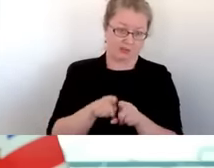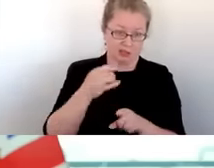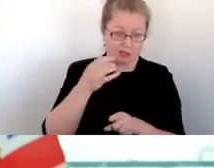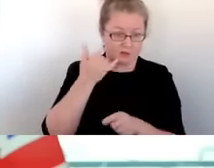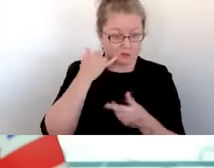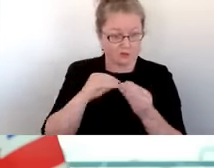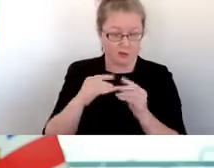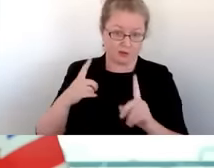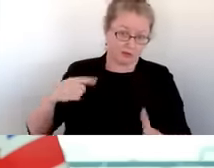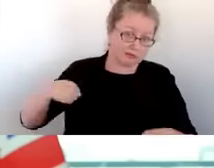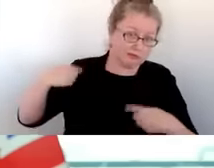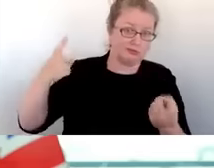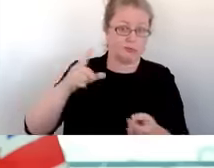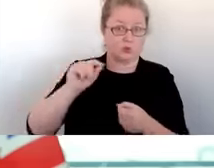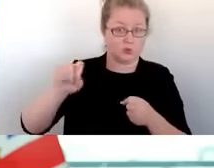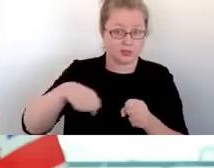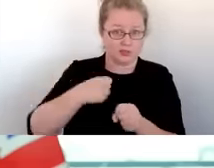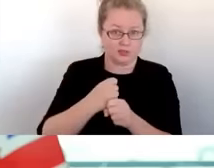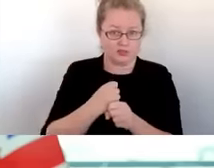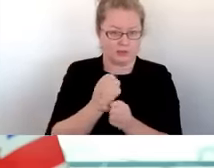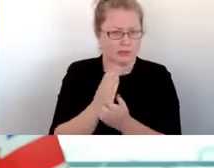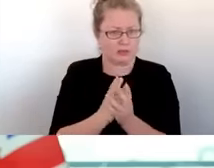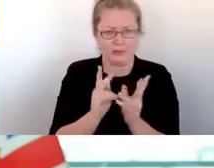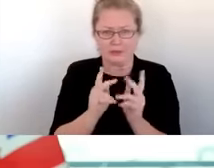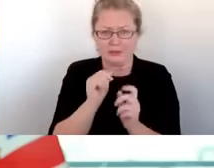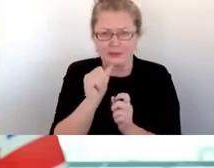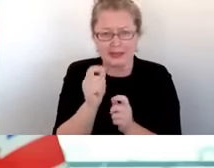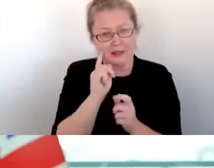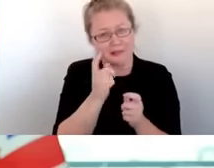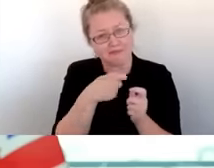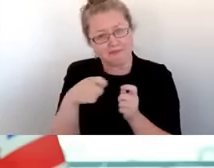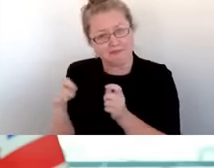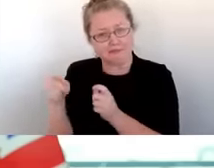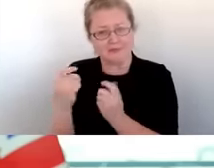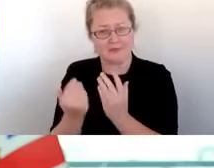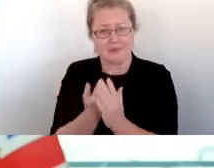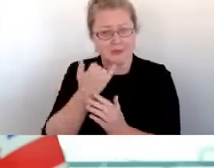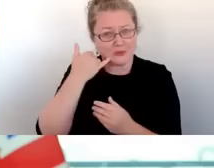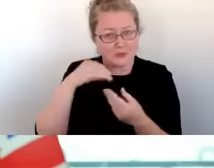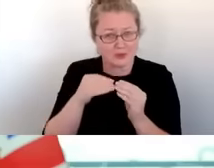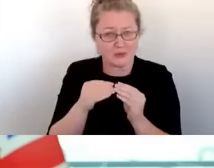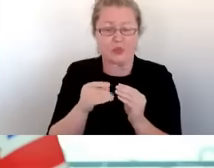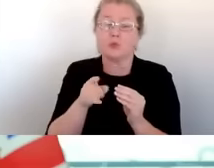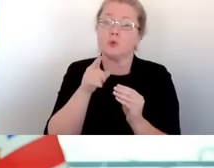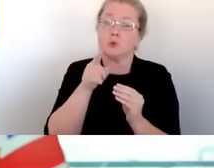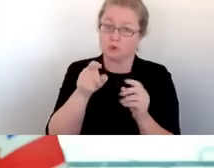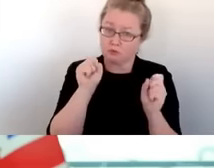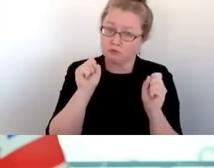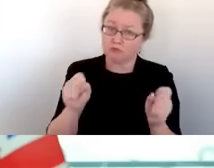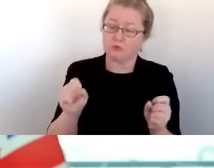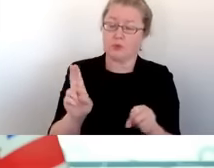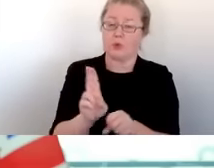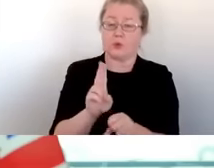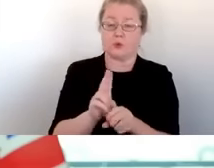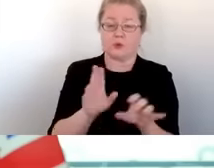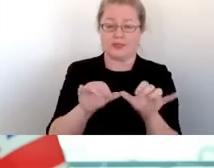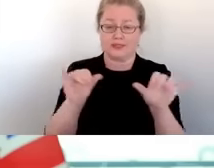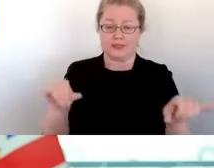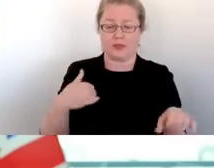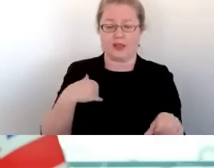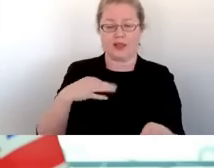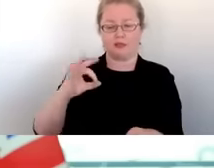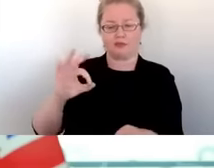number for 20 years. I gather people do change their number, and so it would be really important you go on the Get Vaccinated system.